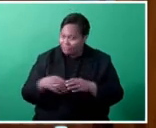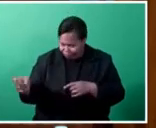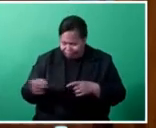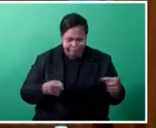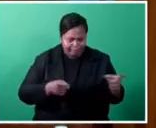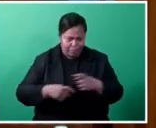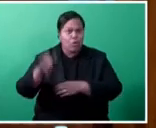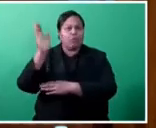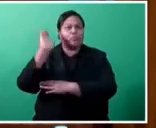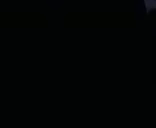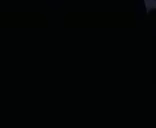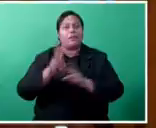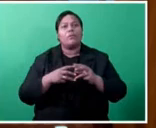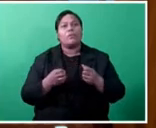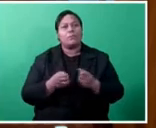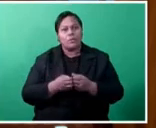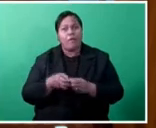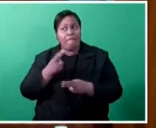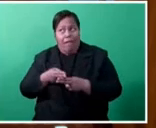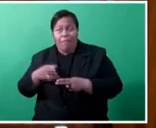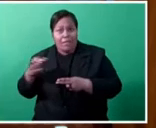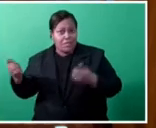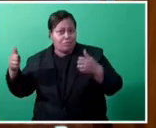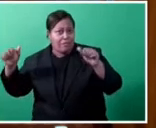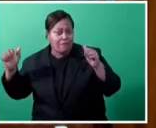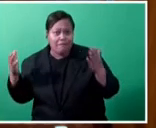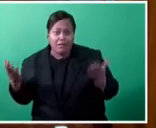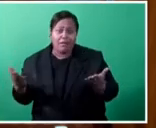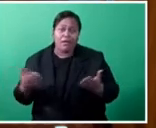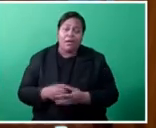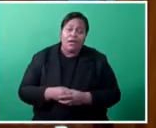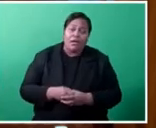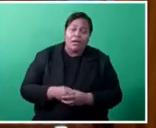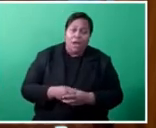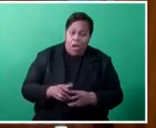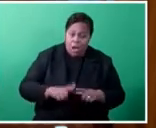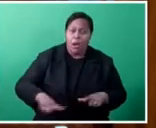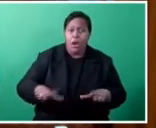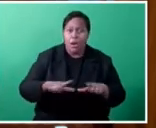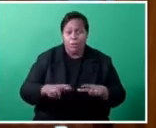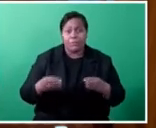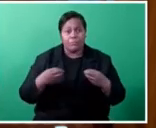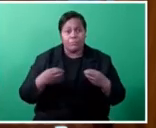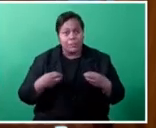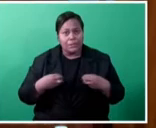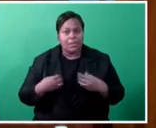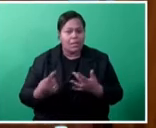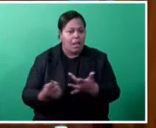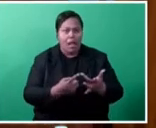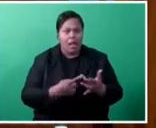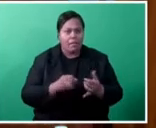successful individuals, big-scale commercial farmers, local entrepreneurs, and development innovations to upskill and modernize the